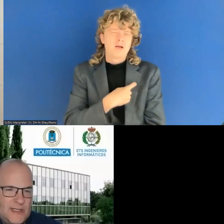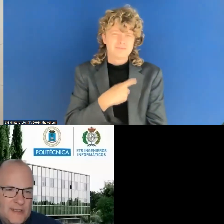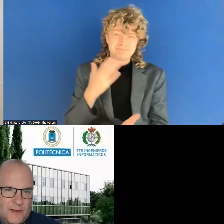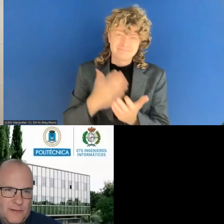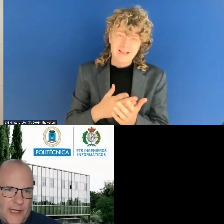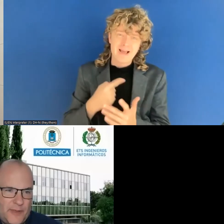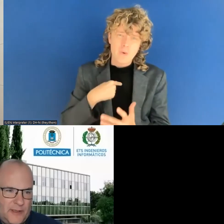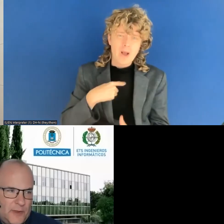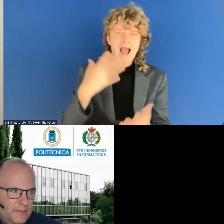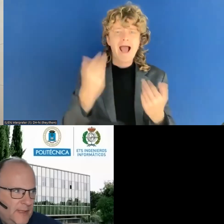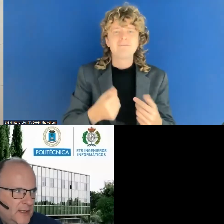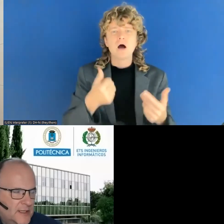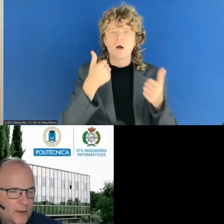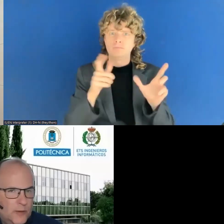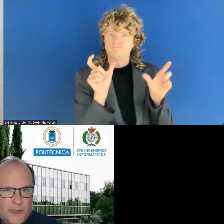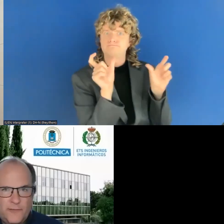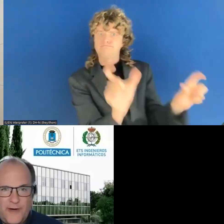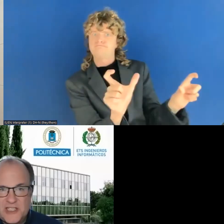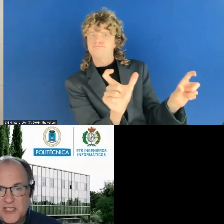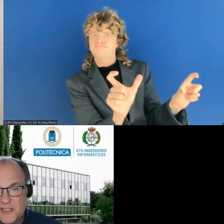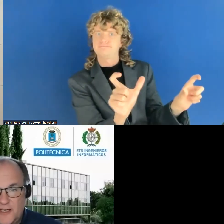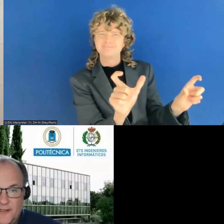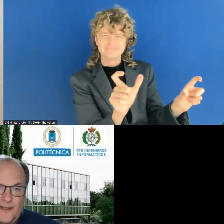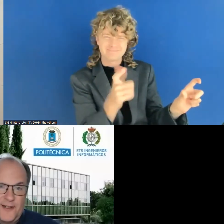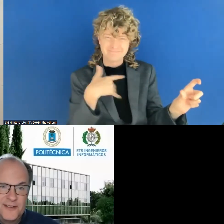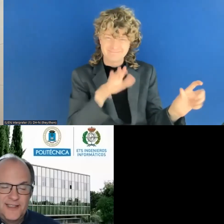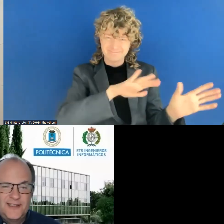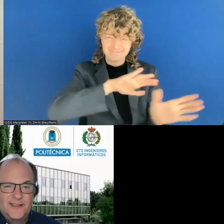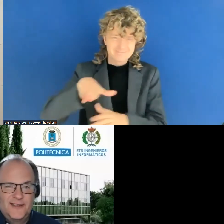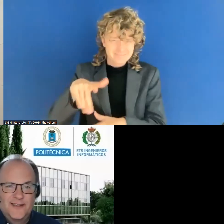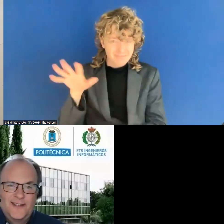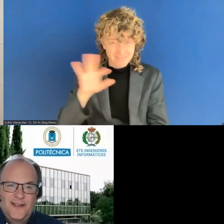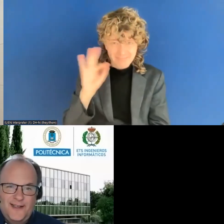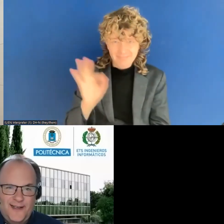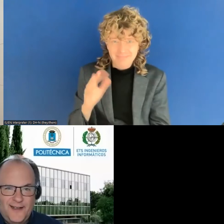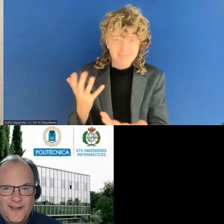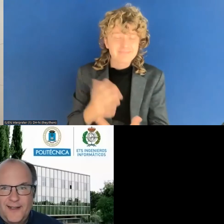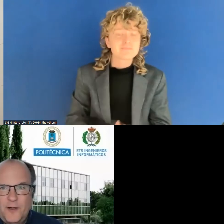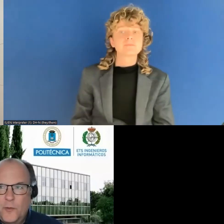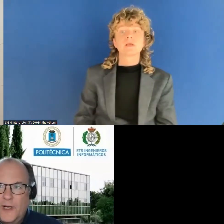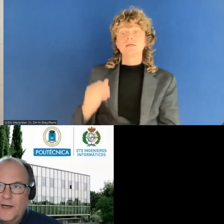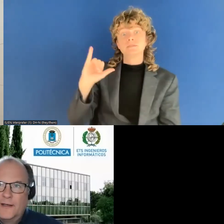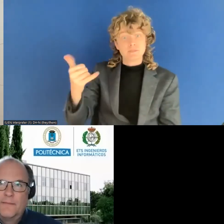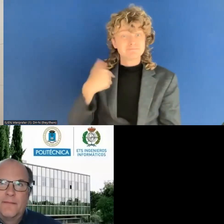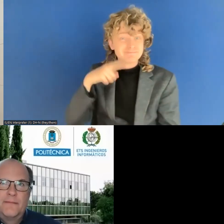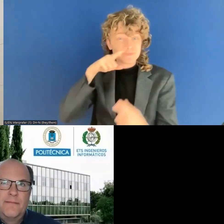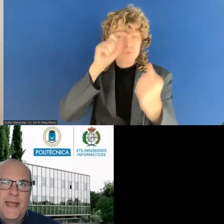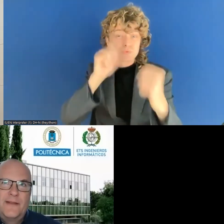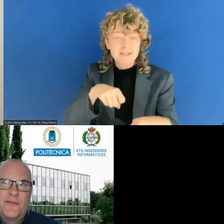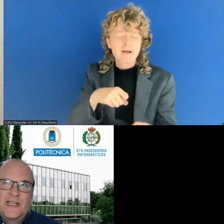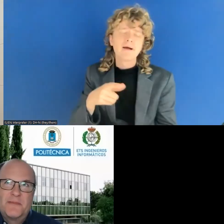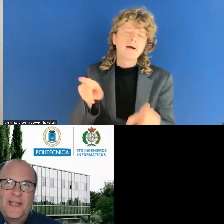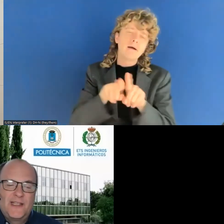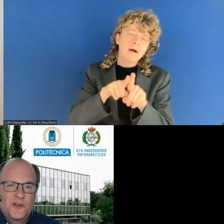was what happened in the web many years ago with Flash content. No one